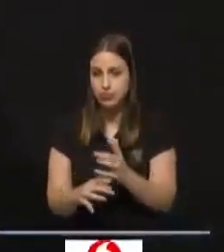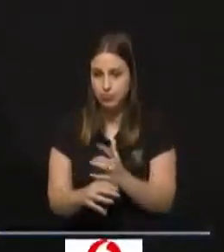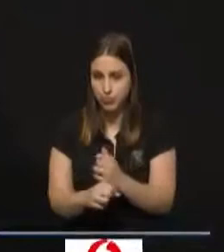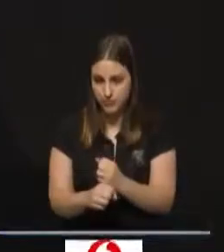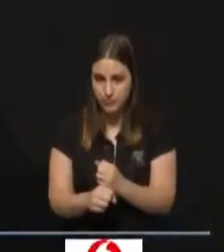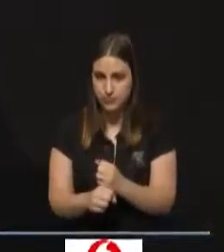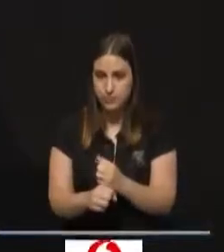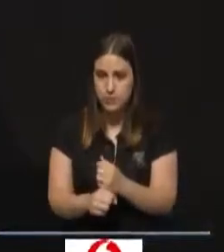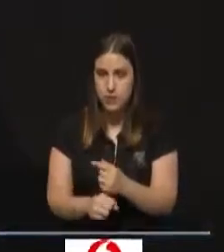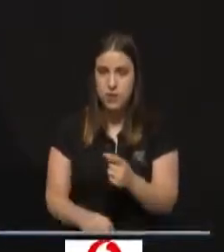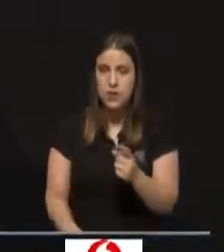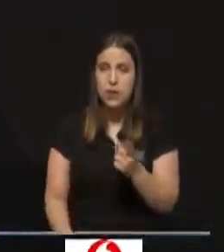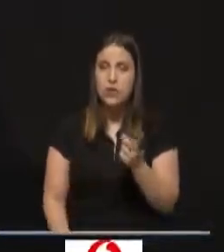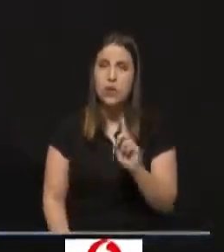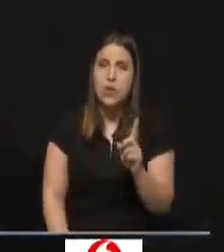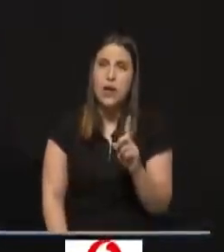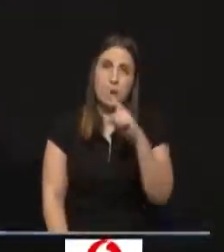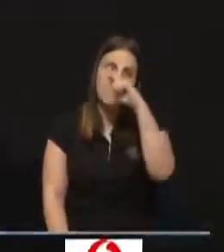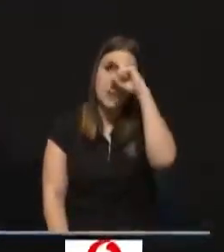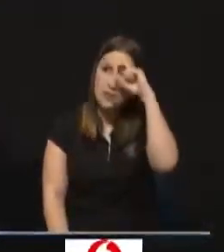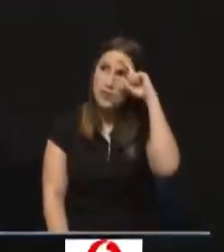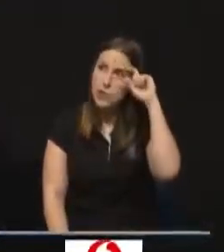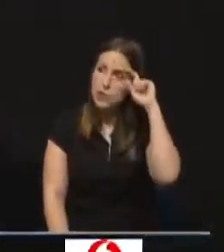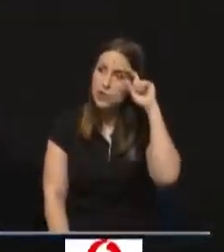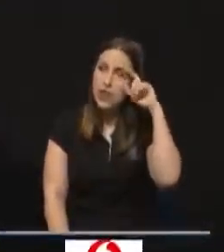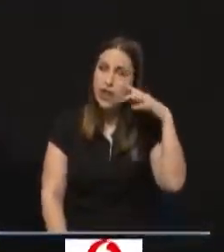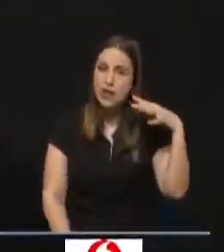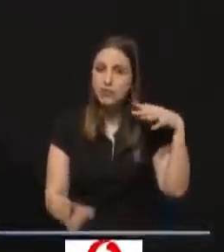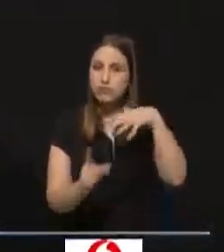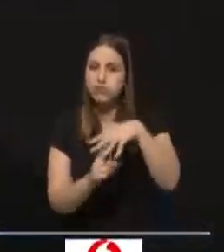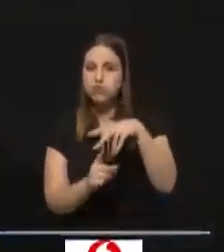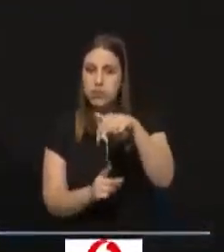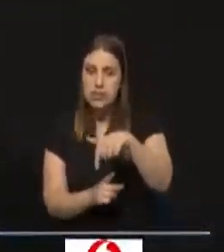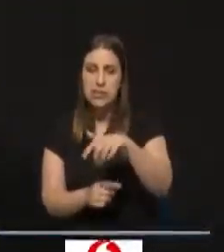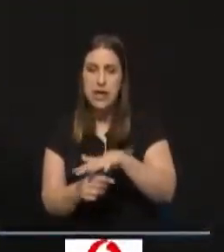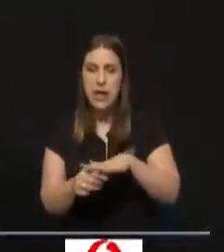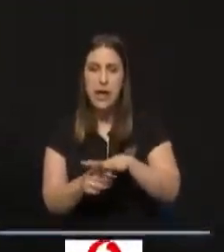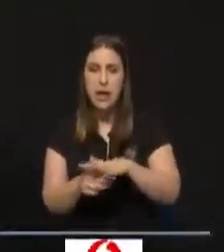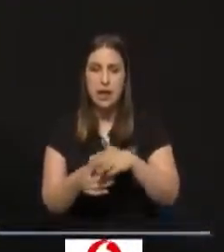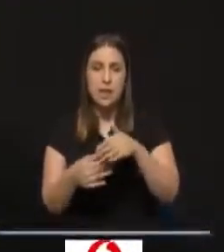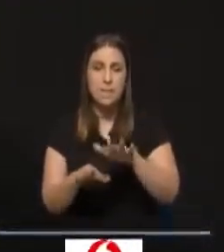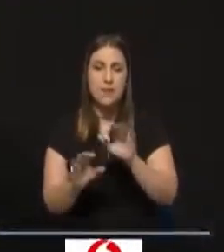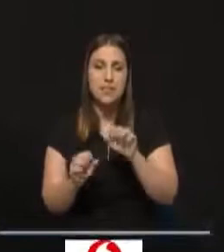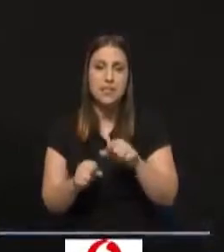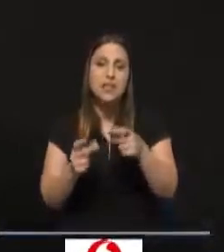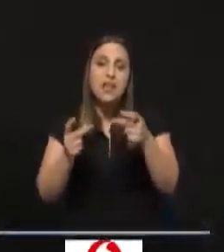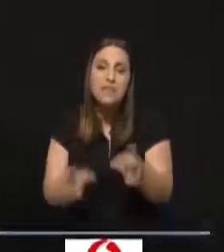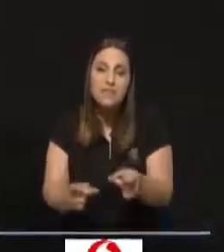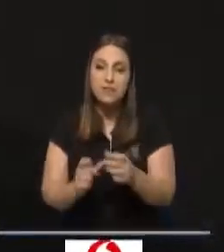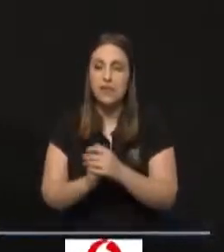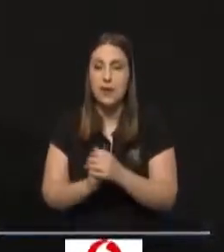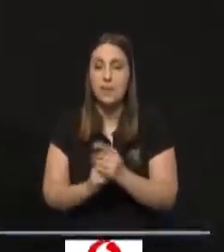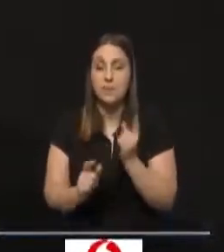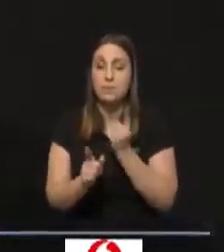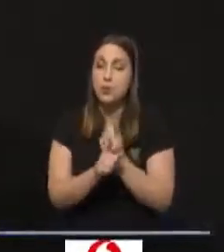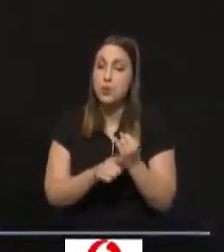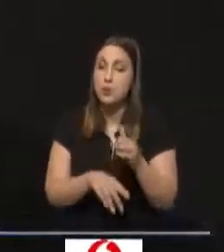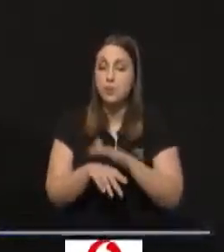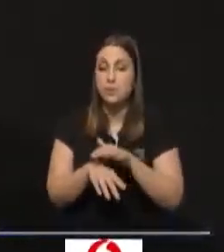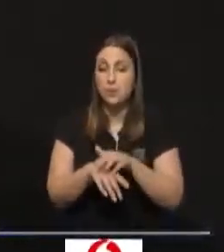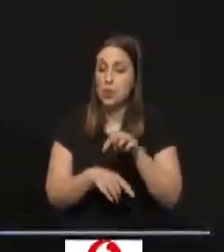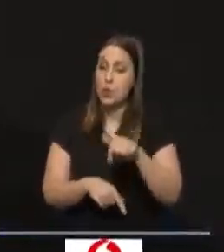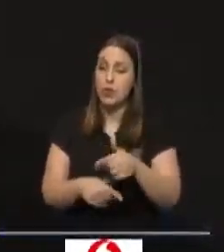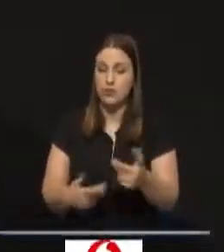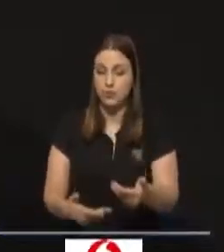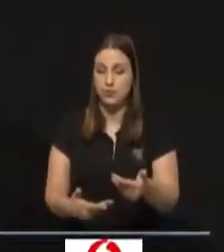having a lack of we have a lack of talent. Not difficult to attract it to our sector, but we do have difficulty in